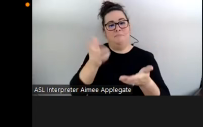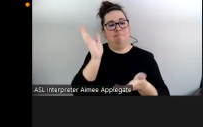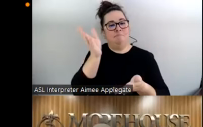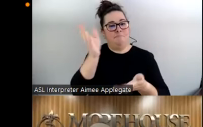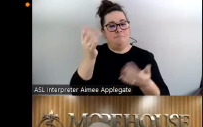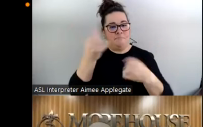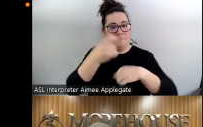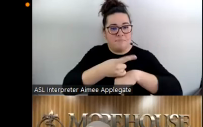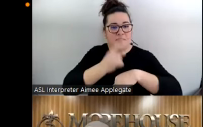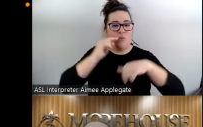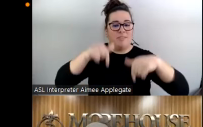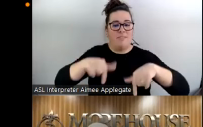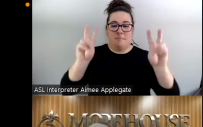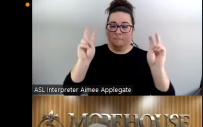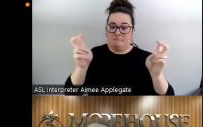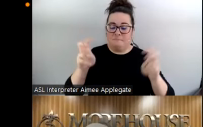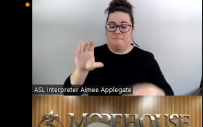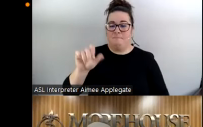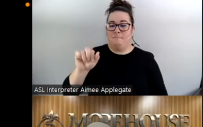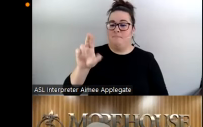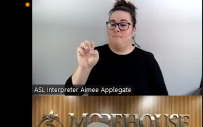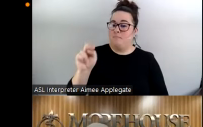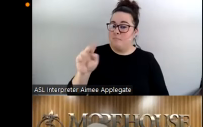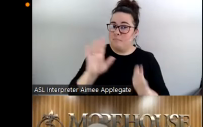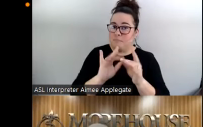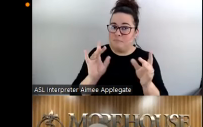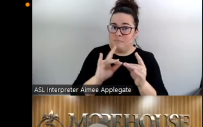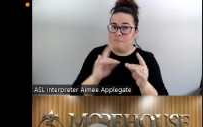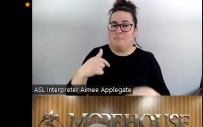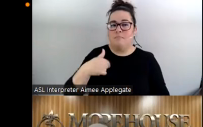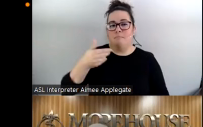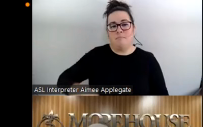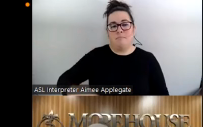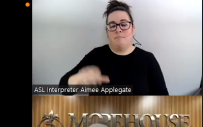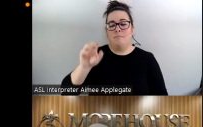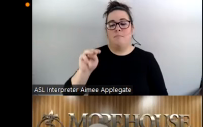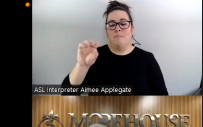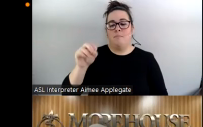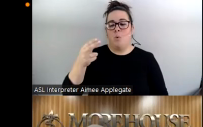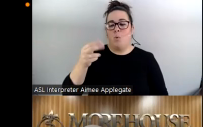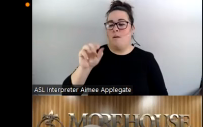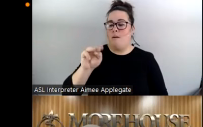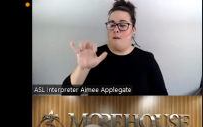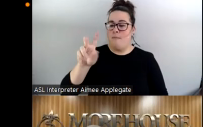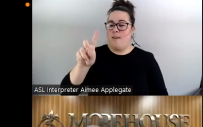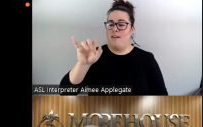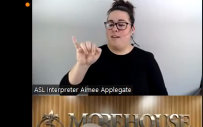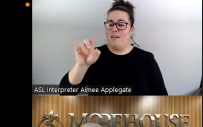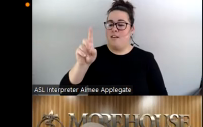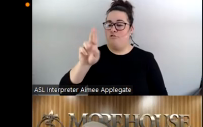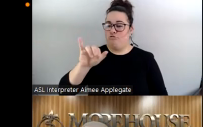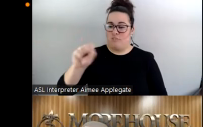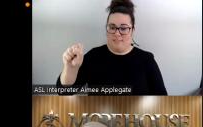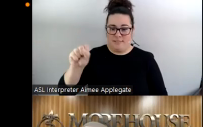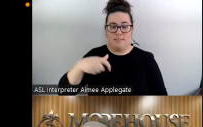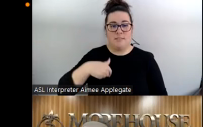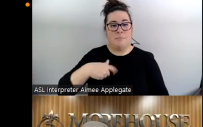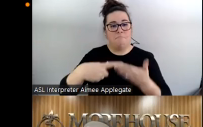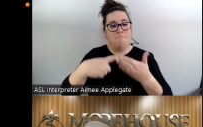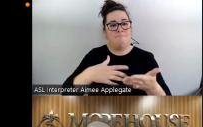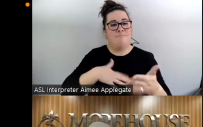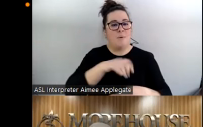As Carmen mentioned, my name is Mohammed Idris. I'm an assistant professor in the Department of Medicine, where I'll be talking a little bit about my work around